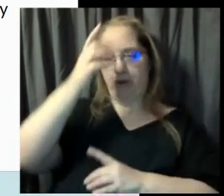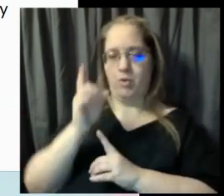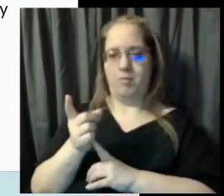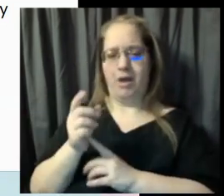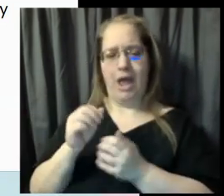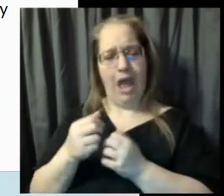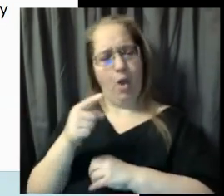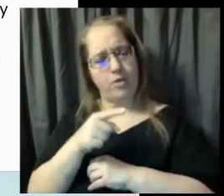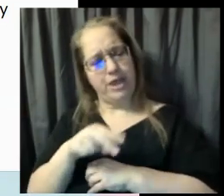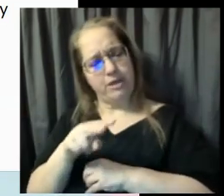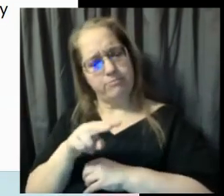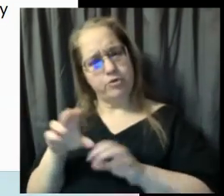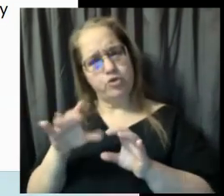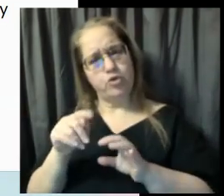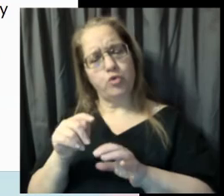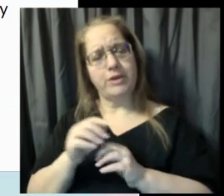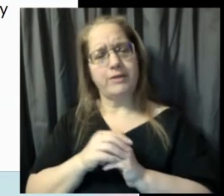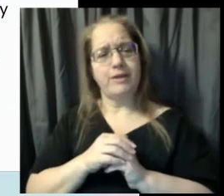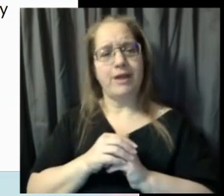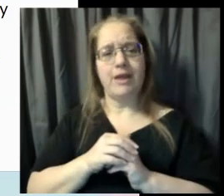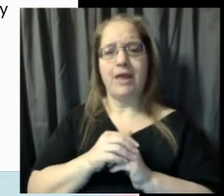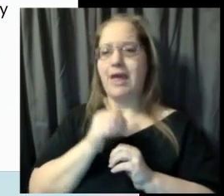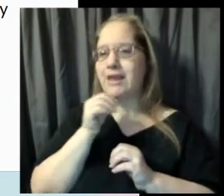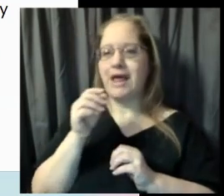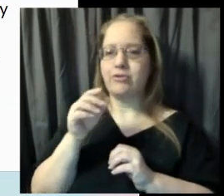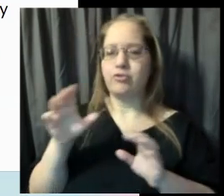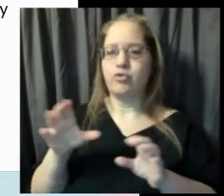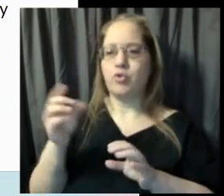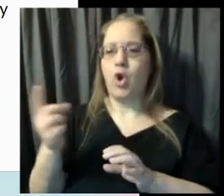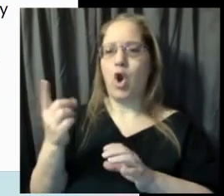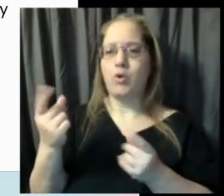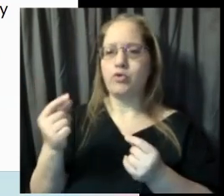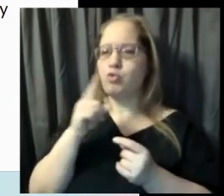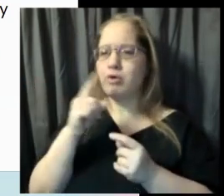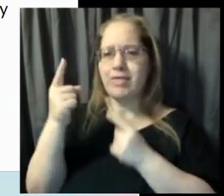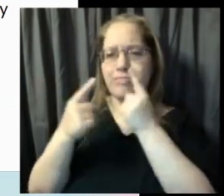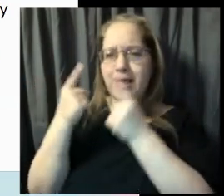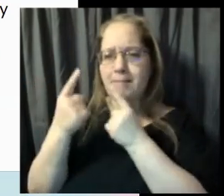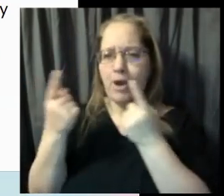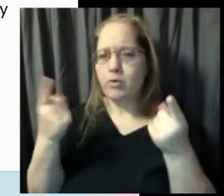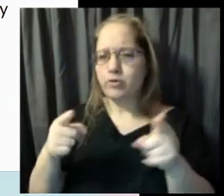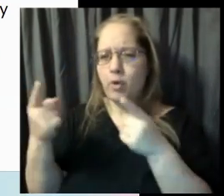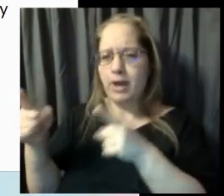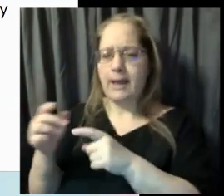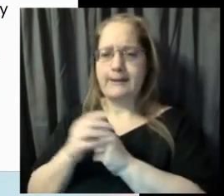that moment to see how are they actually doing and not just kind of doing what you always do. Really assess what's going on.